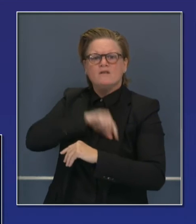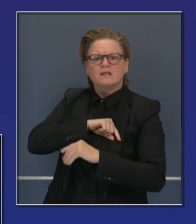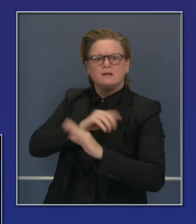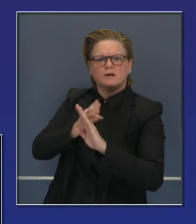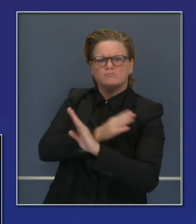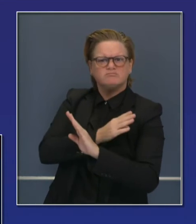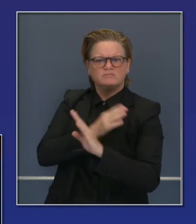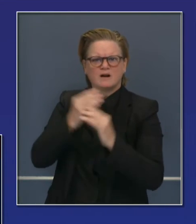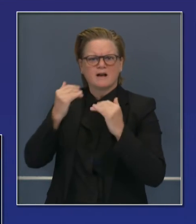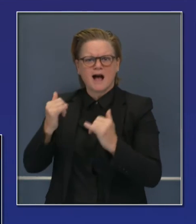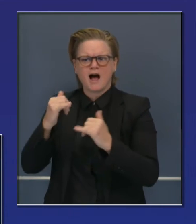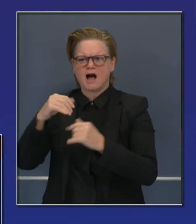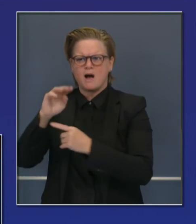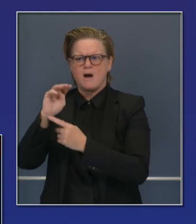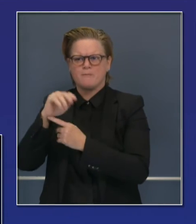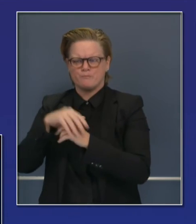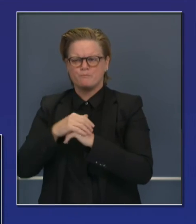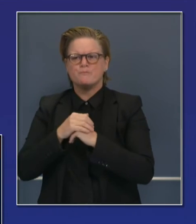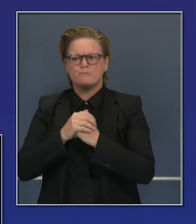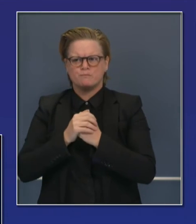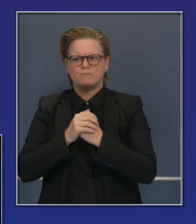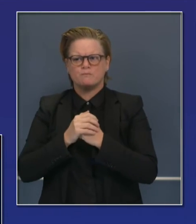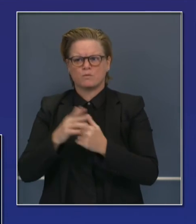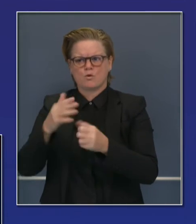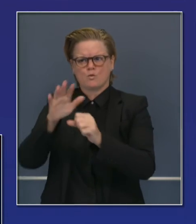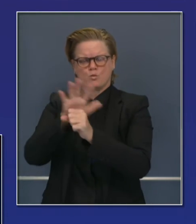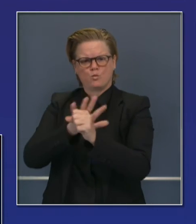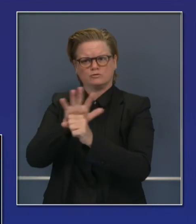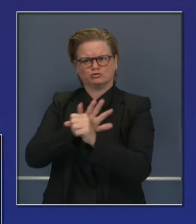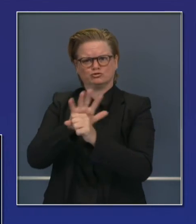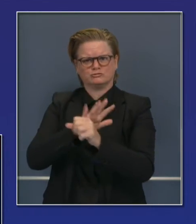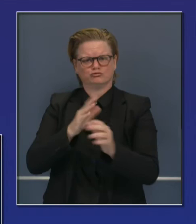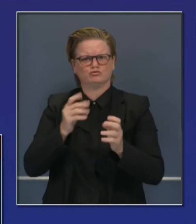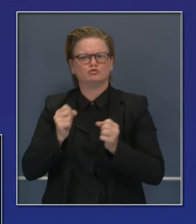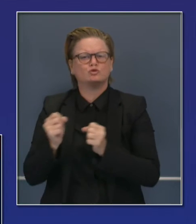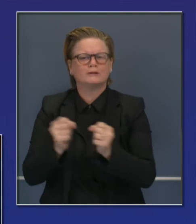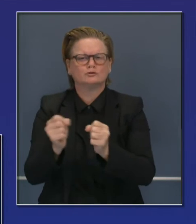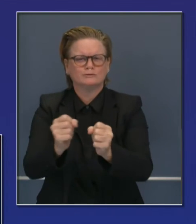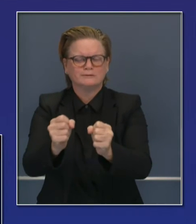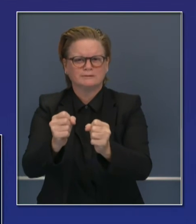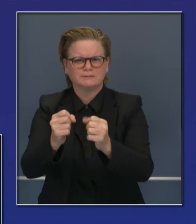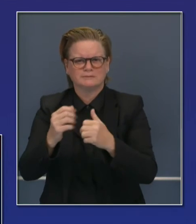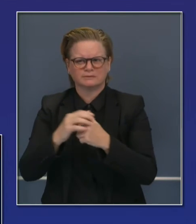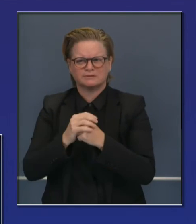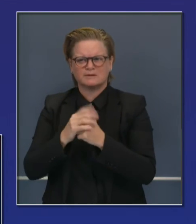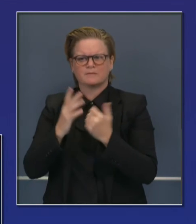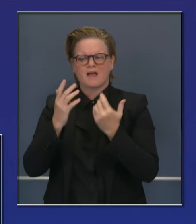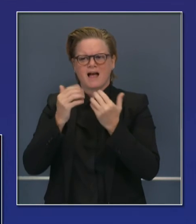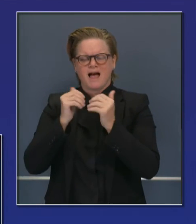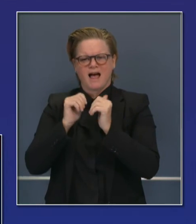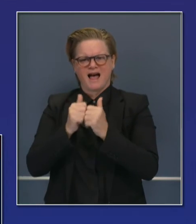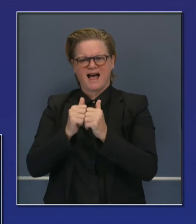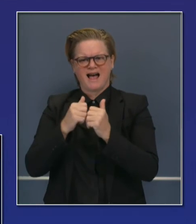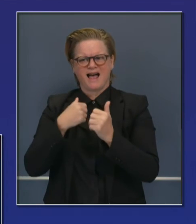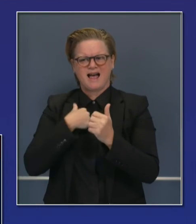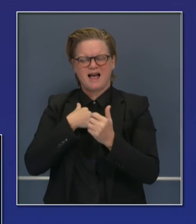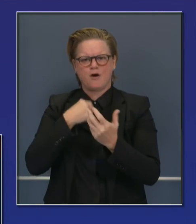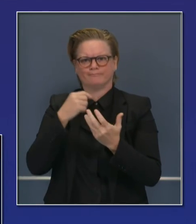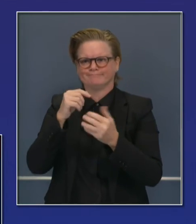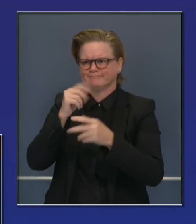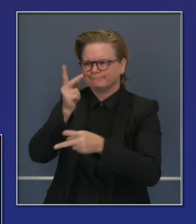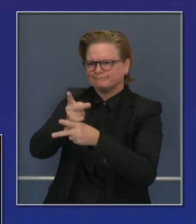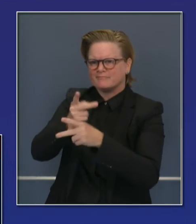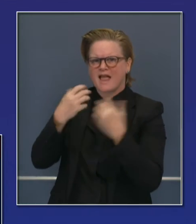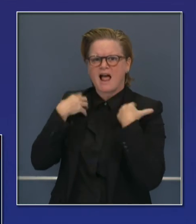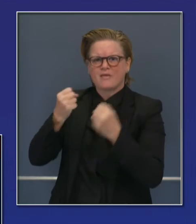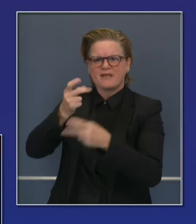part of a regional strategy well defined within the hospital and healthcare delivery system. We've defined these 5